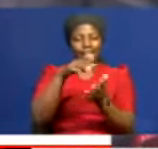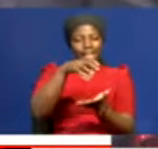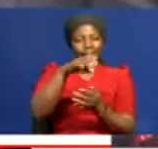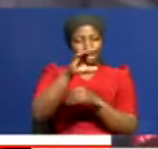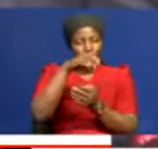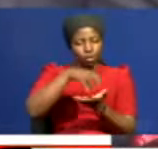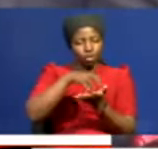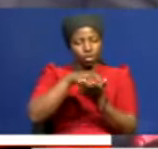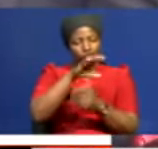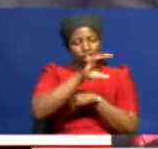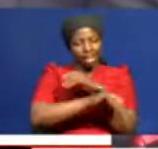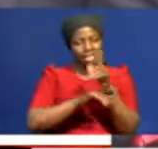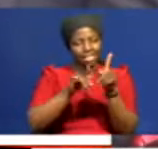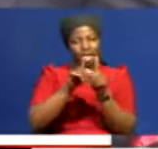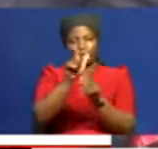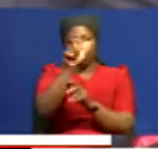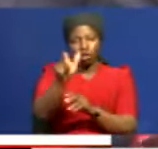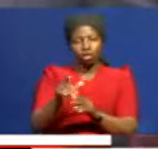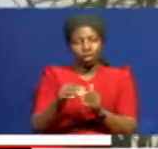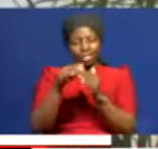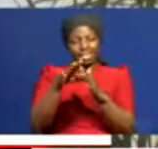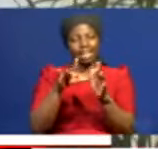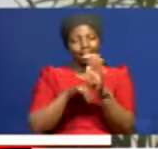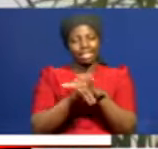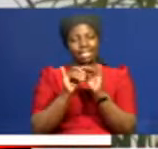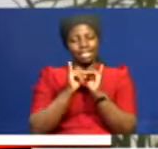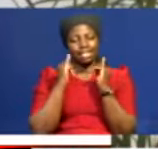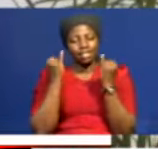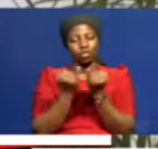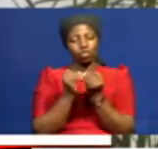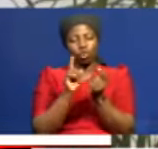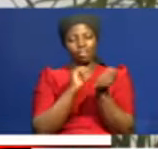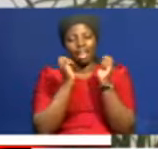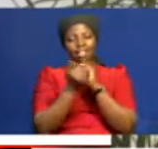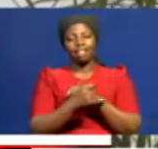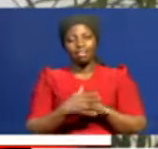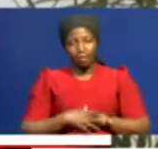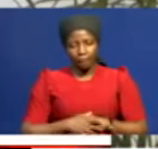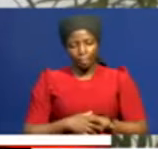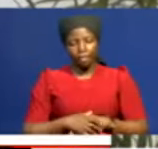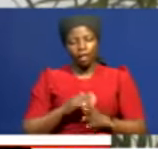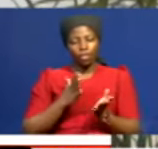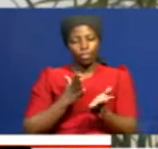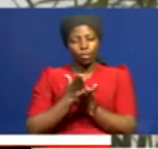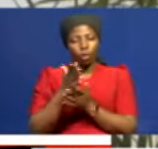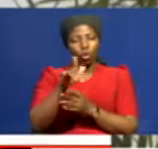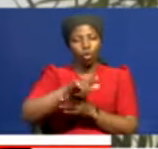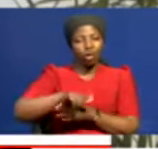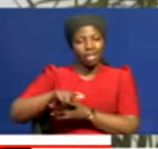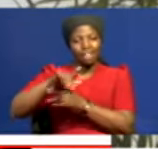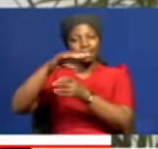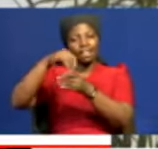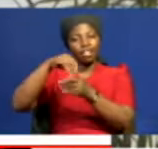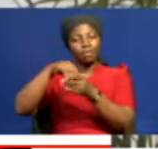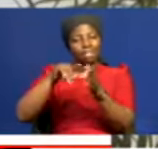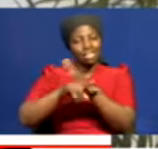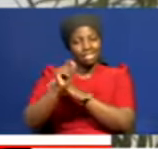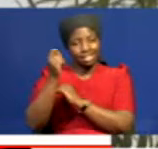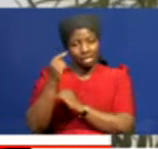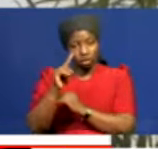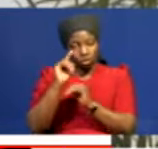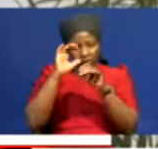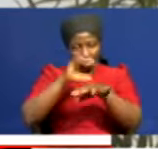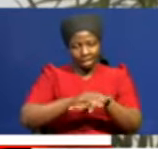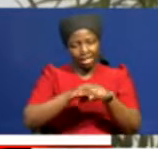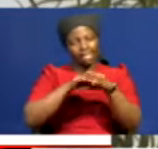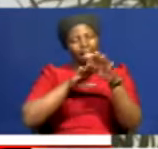as a continental leader in institutional evolution. By locating your investment in Kenya, you will gain market access to